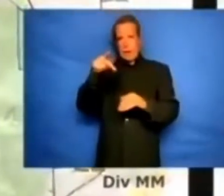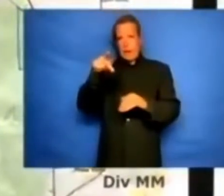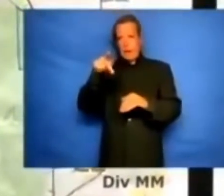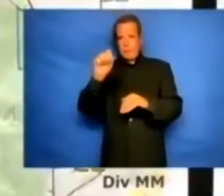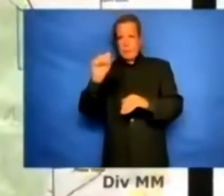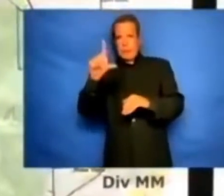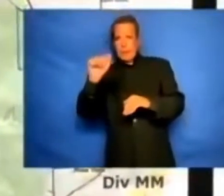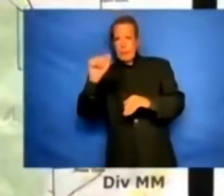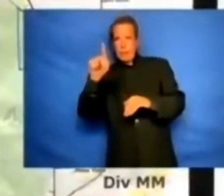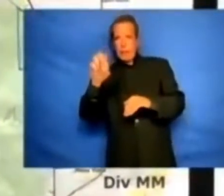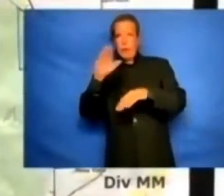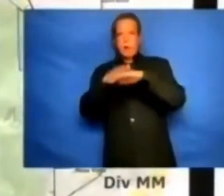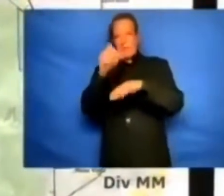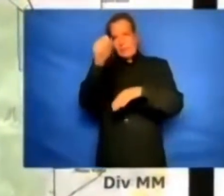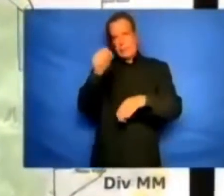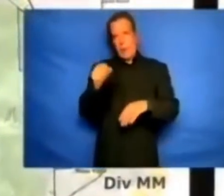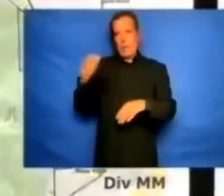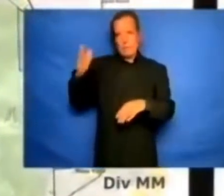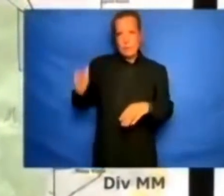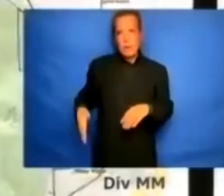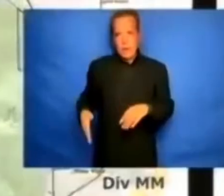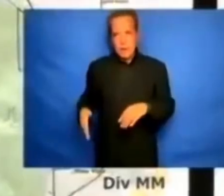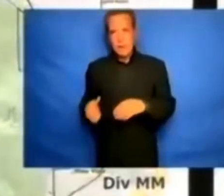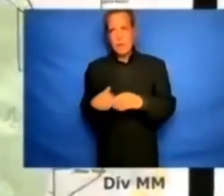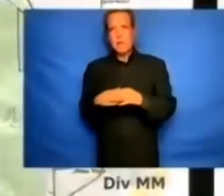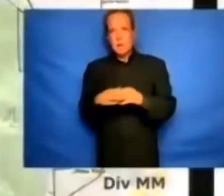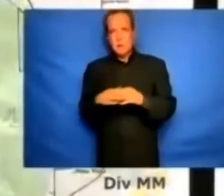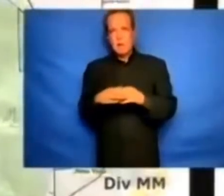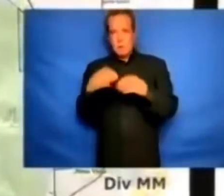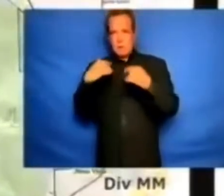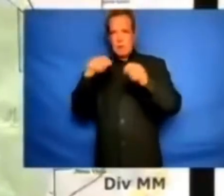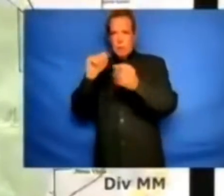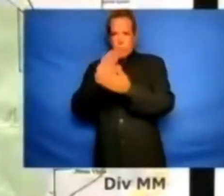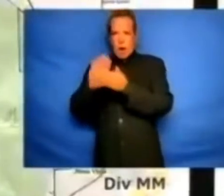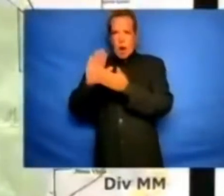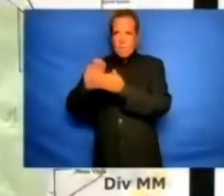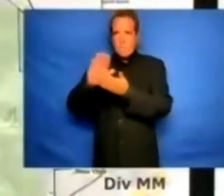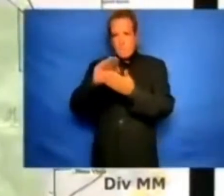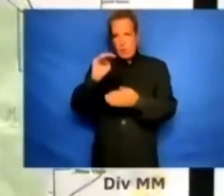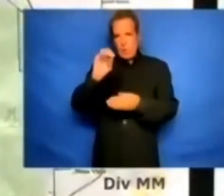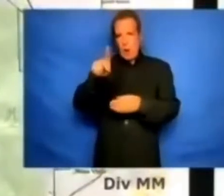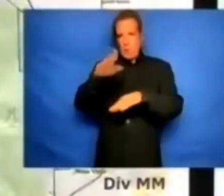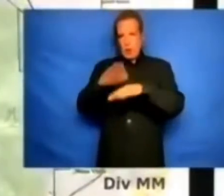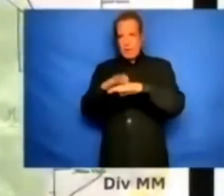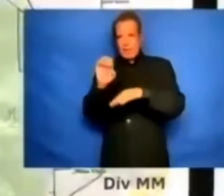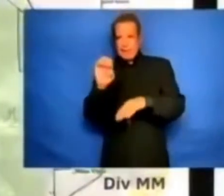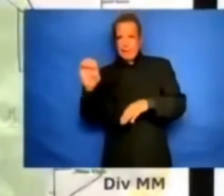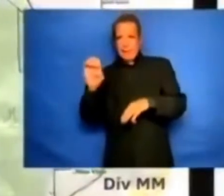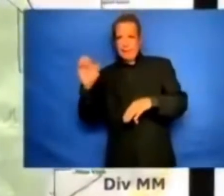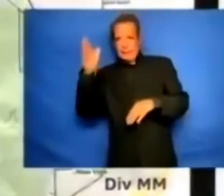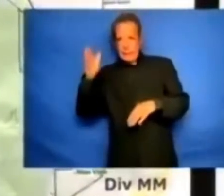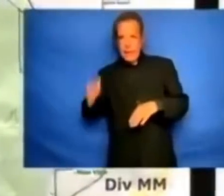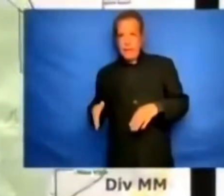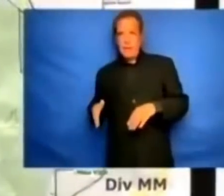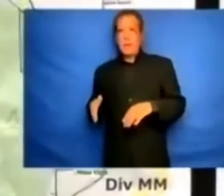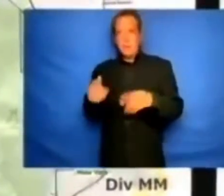south side of this big, large finger here. We're really mopping up heavy on this east side with that predominant southwest flow to make sure we have everything